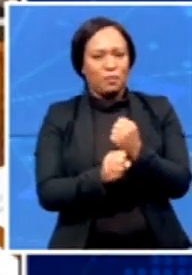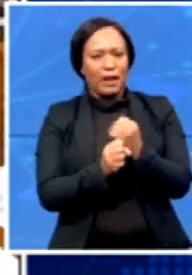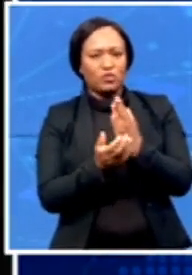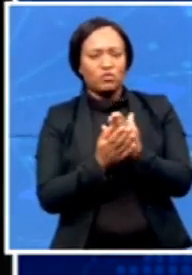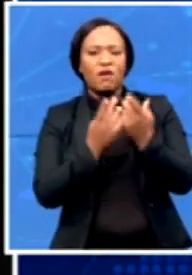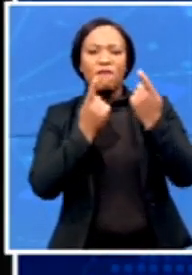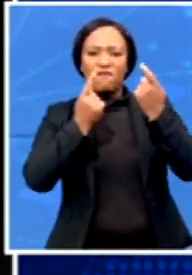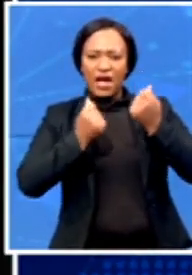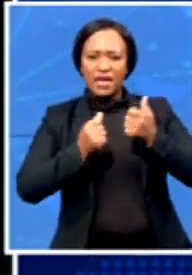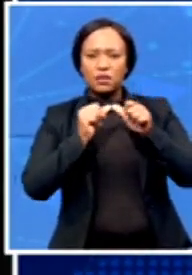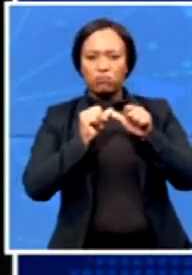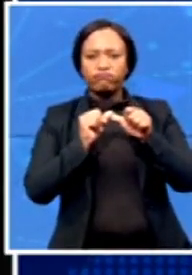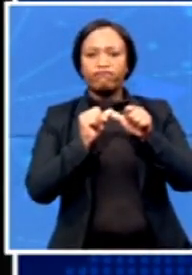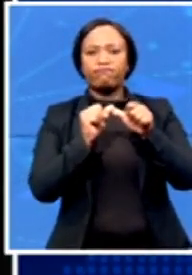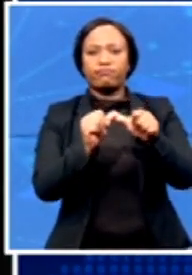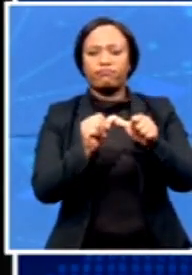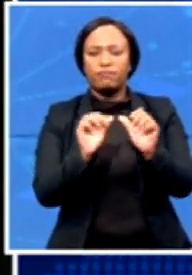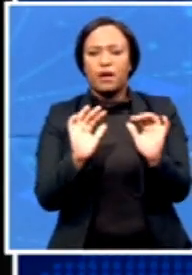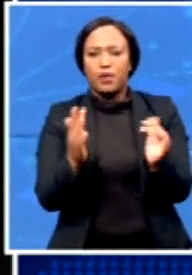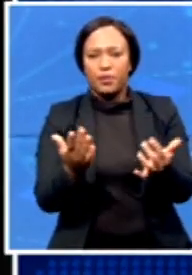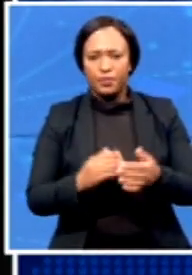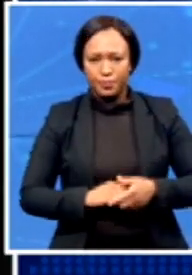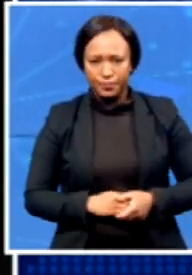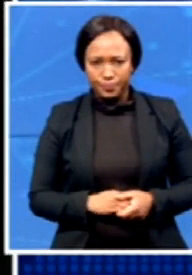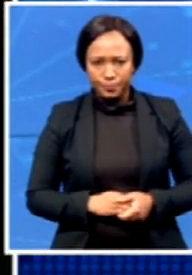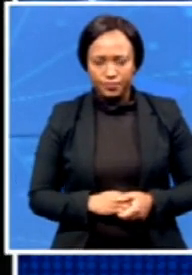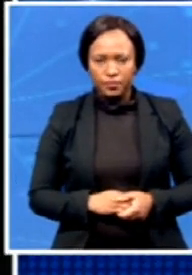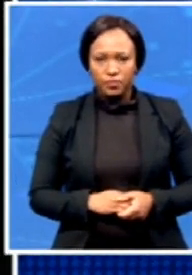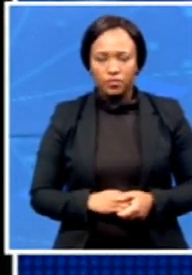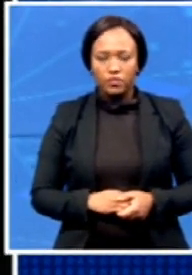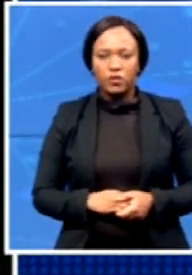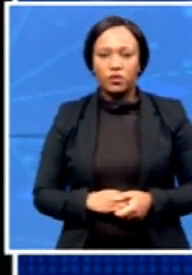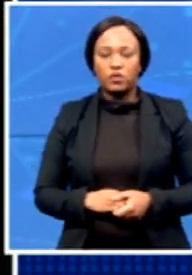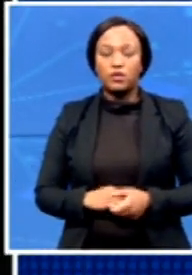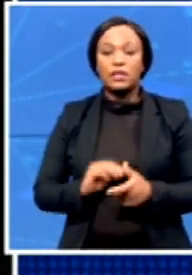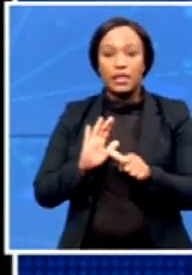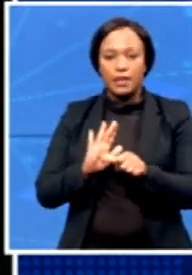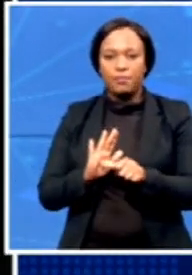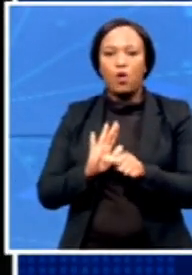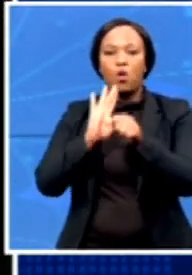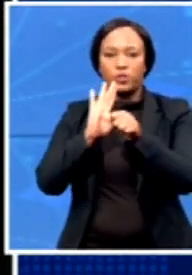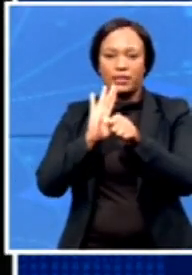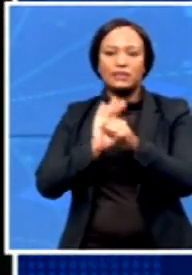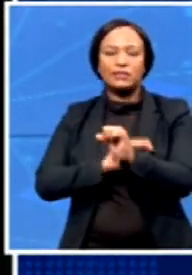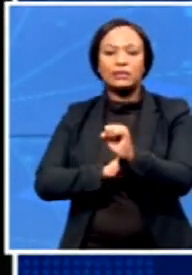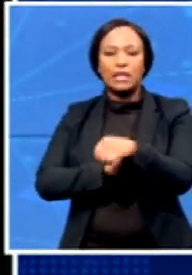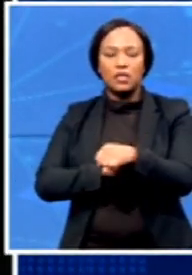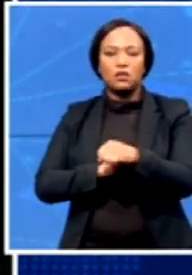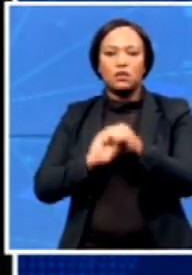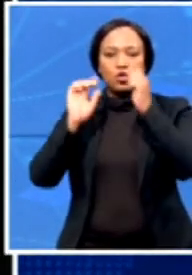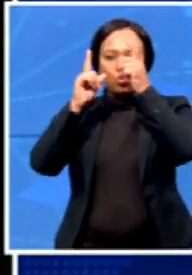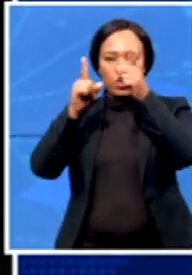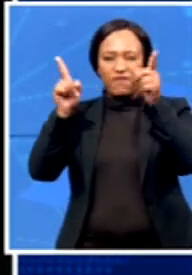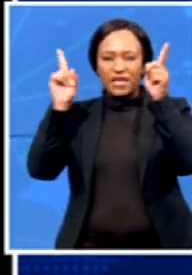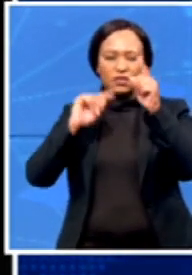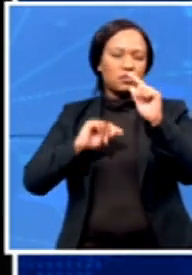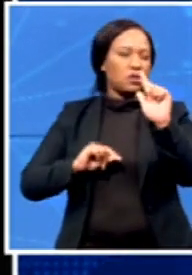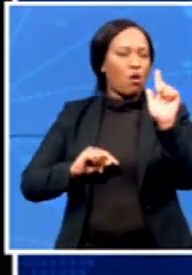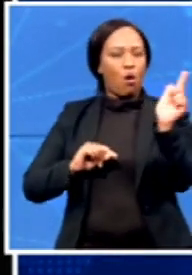I think it's important to note that all universities, centers of higher education are going through a major